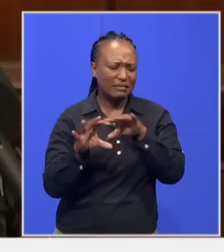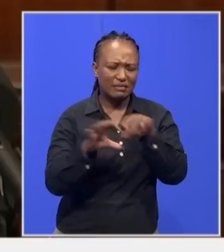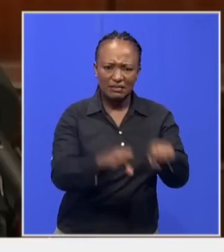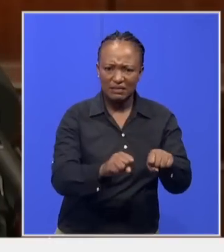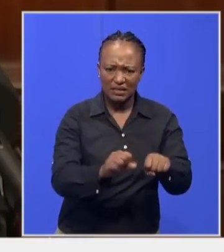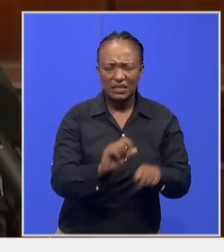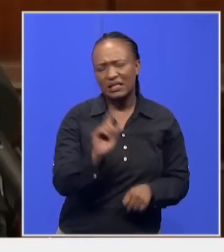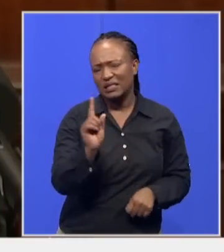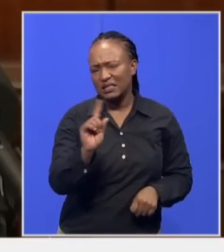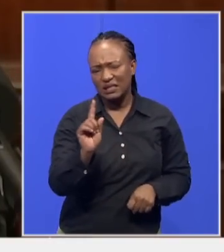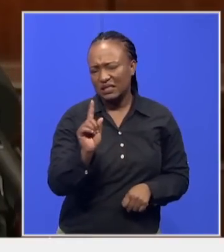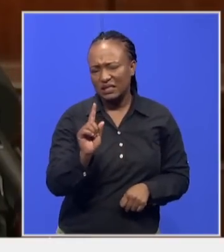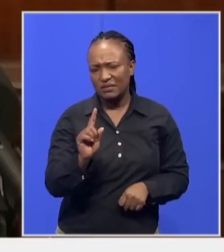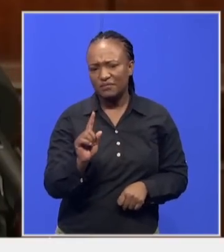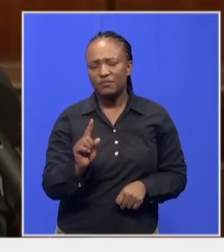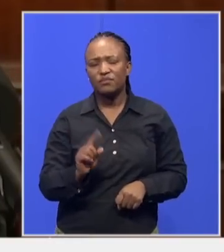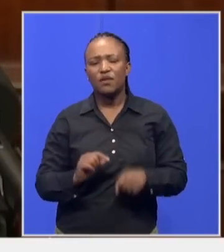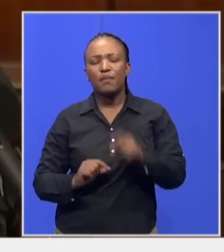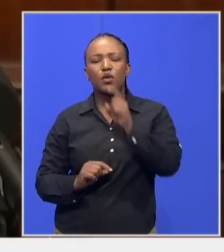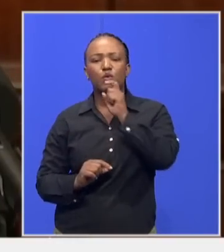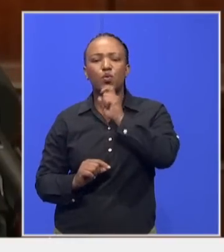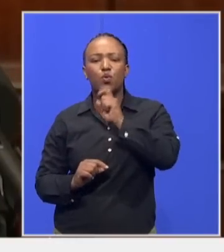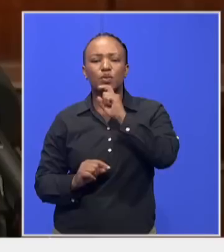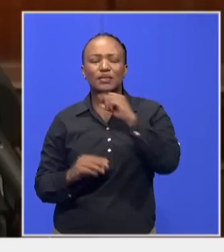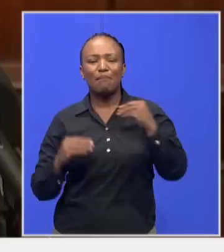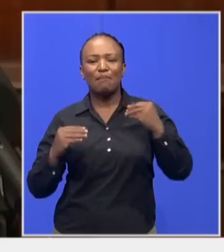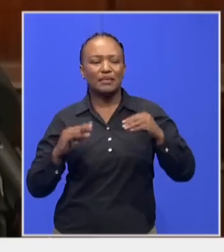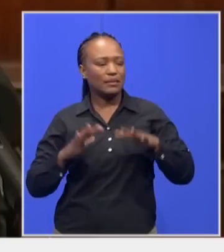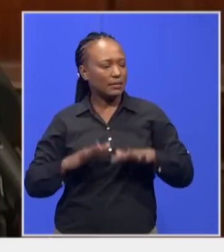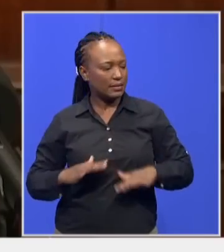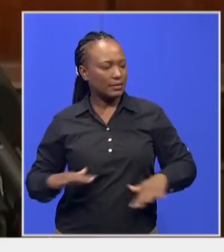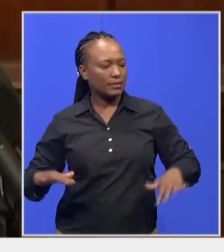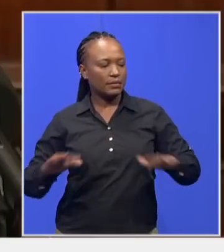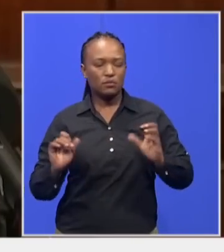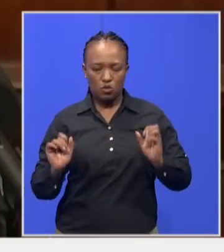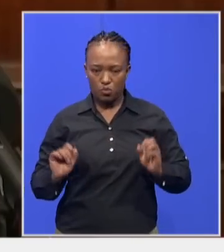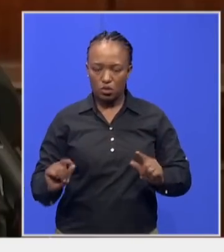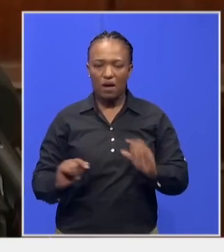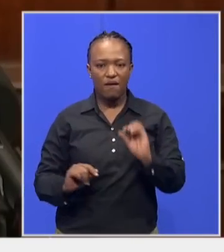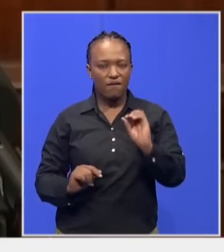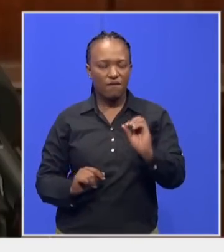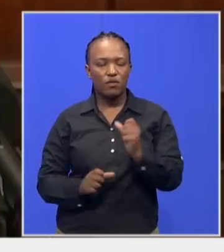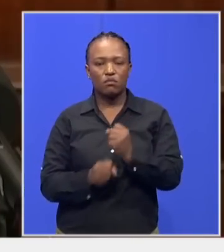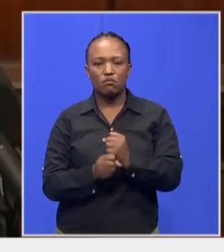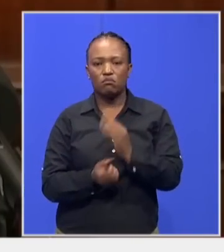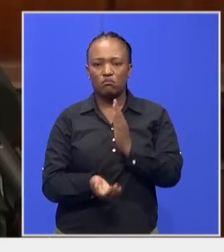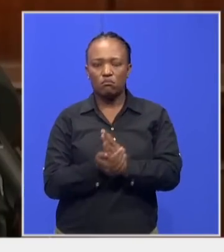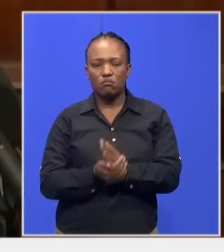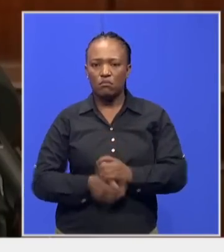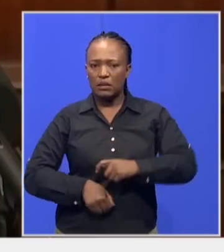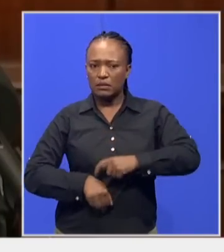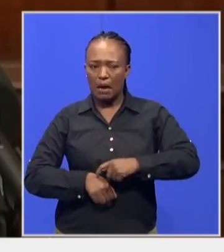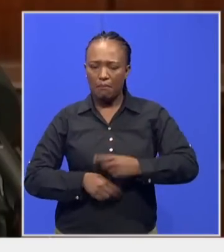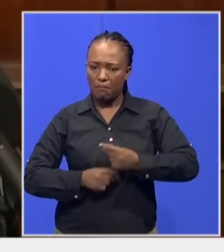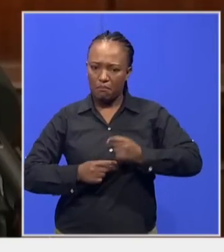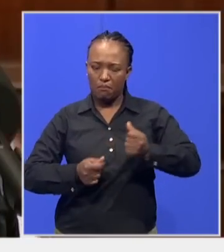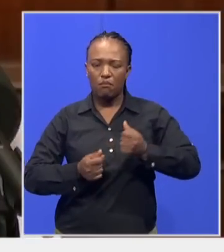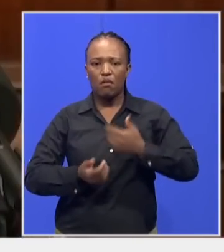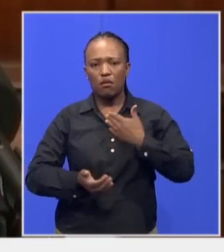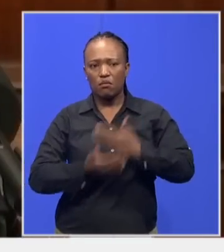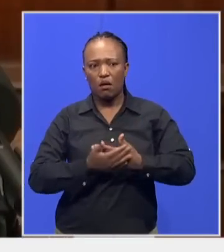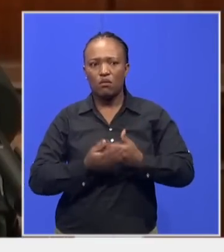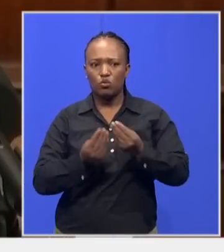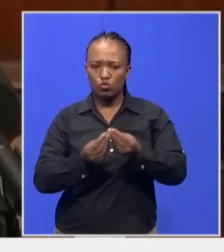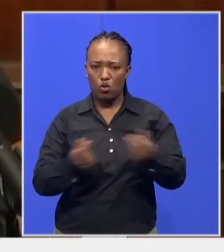from that. It's about using market opportunities to ensure that in the shortest possible space of time, we are able to